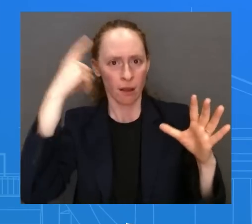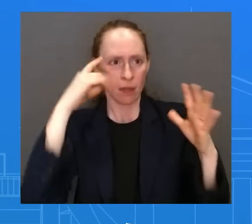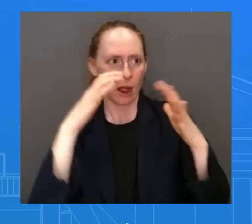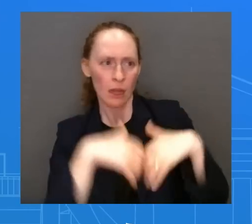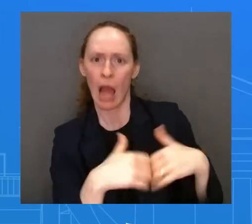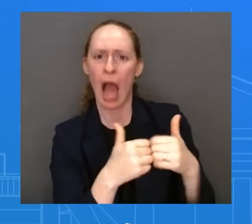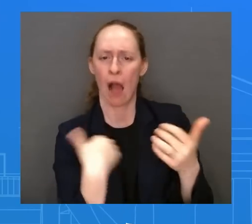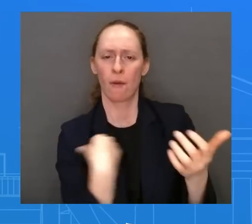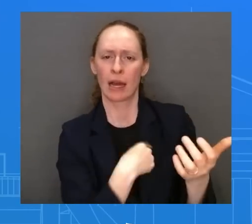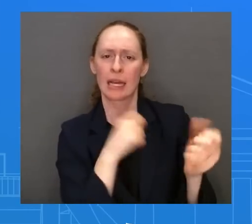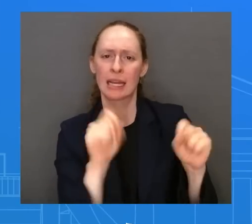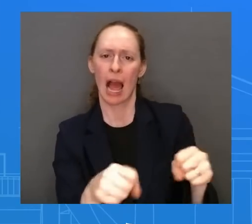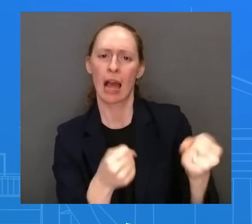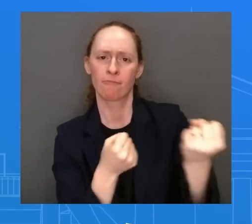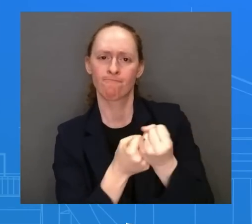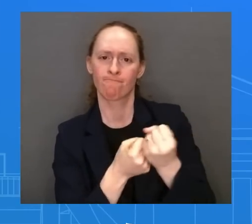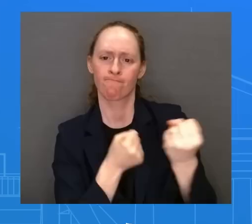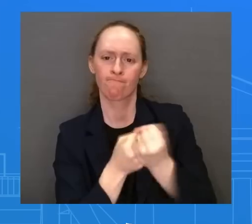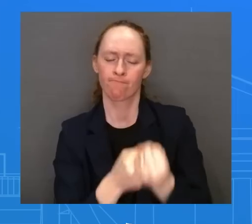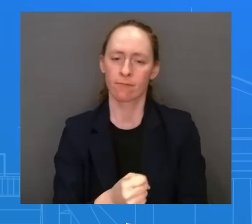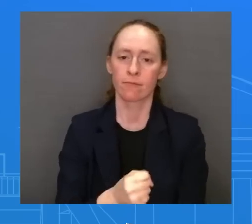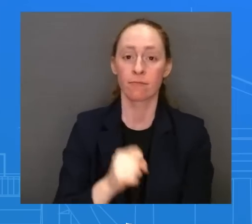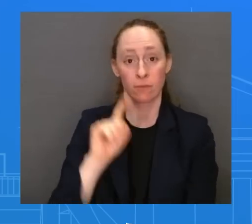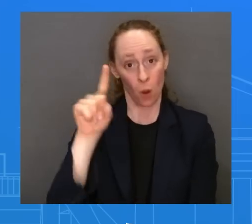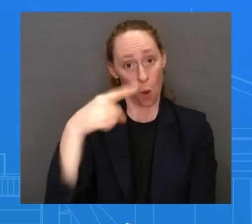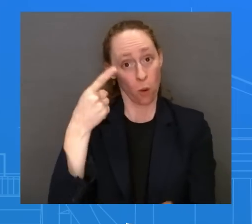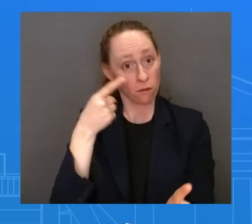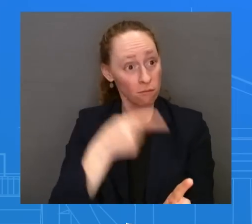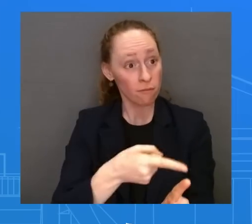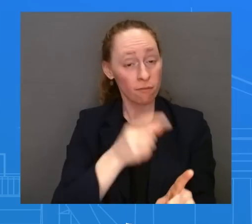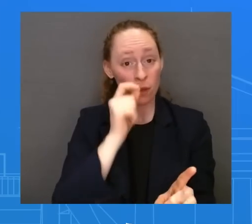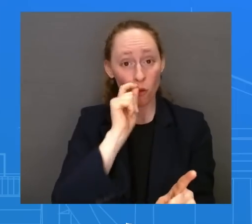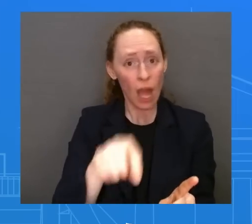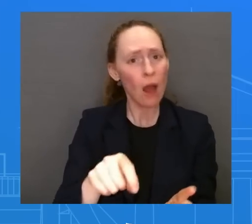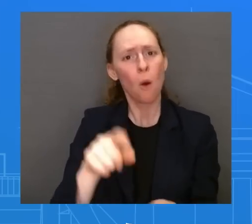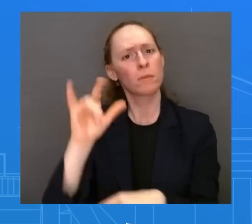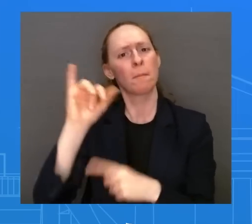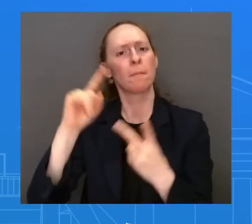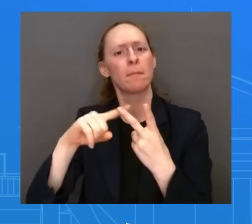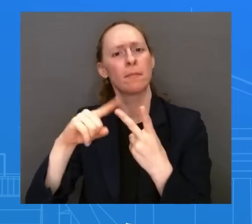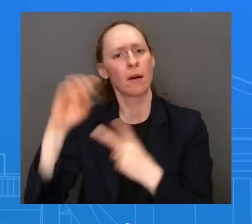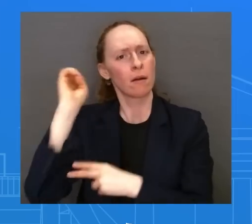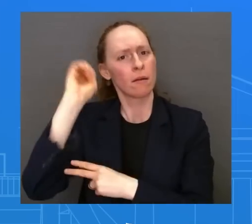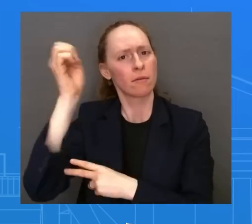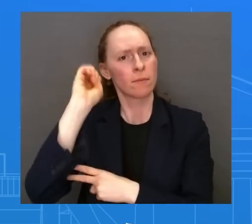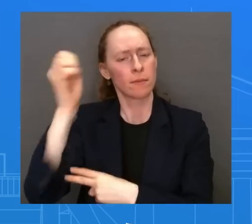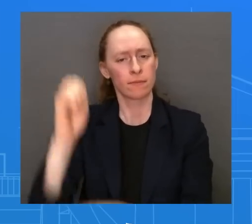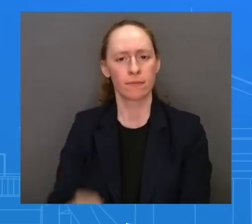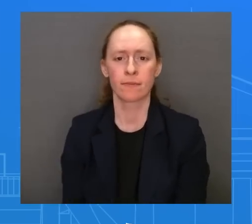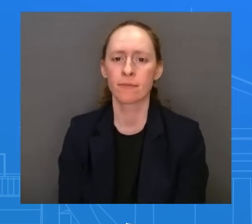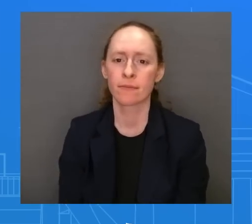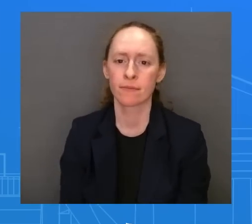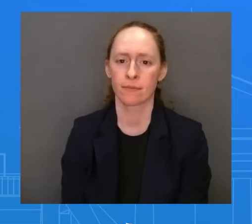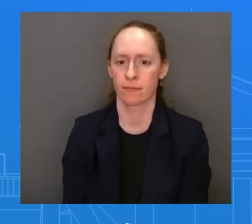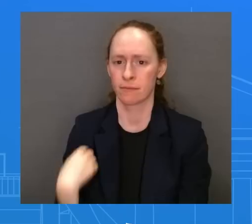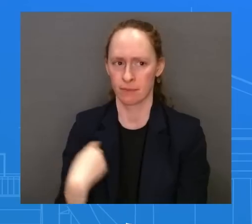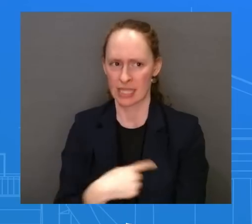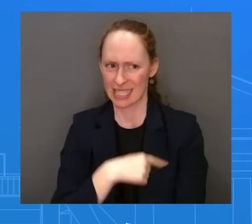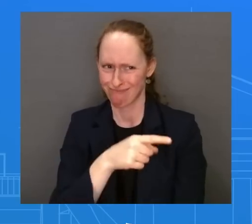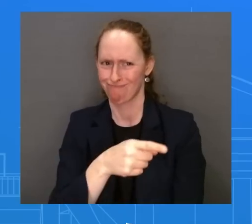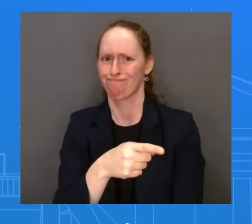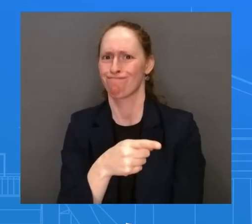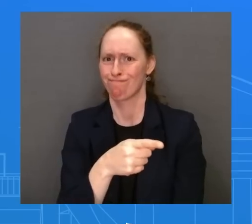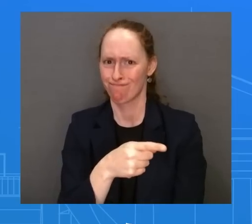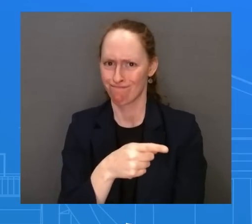that matter we prioritized earlier drawdowns of our Personnel when each of those capitals were under threat